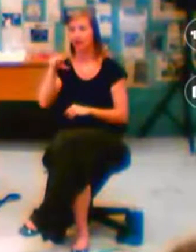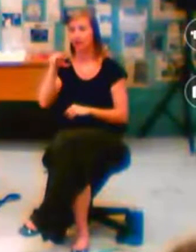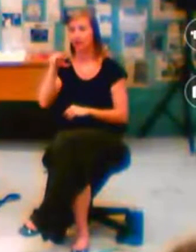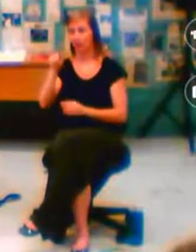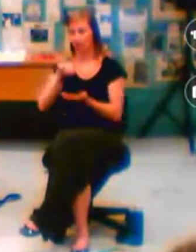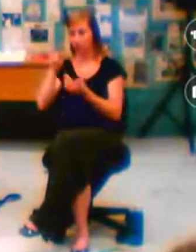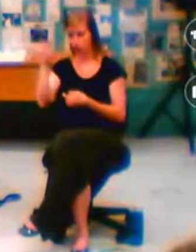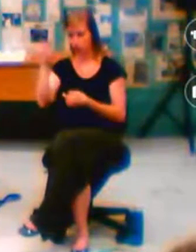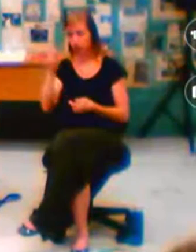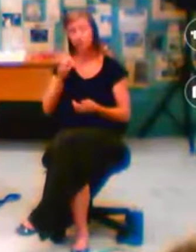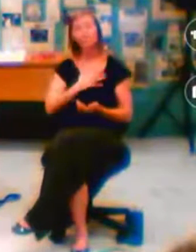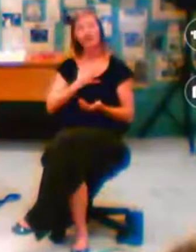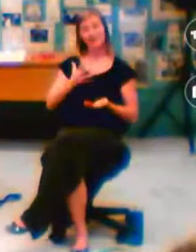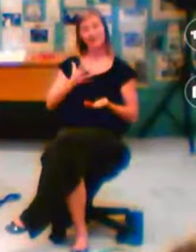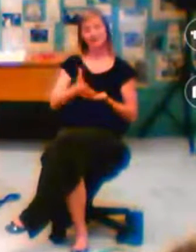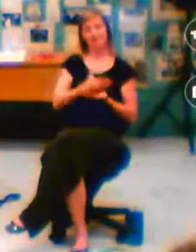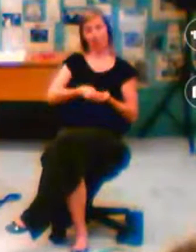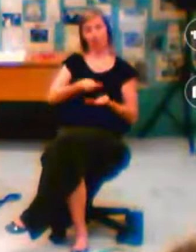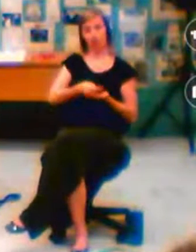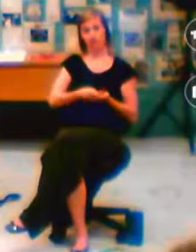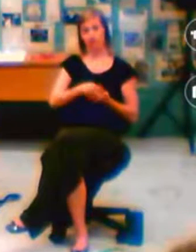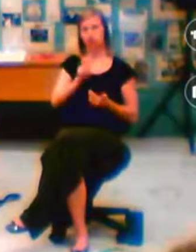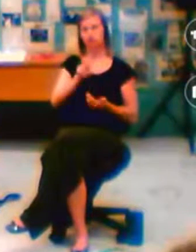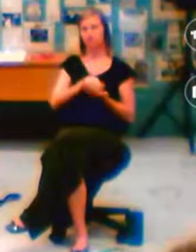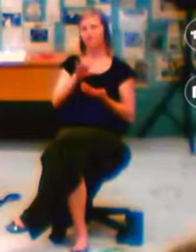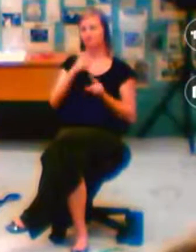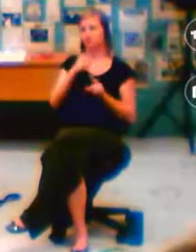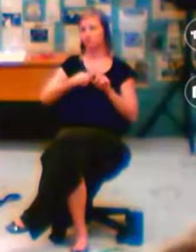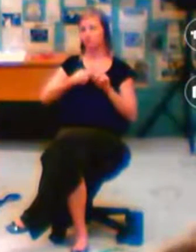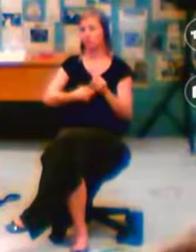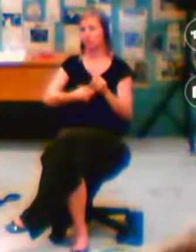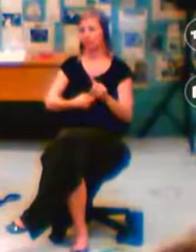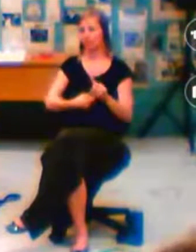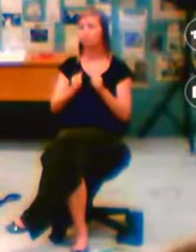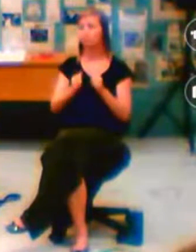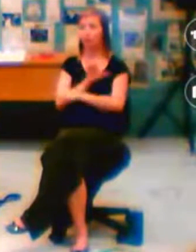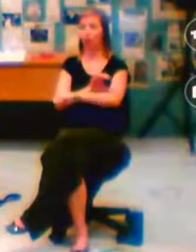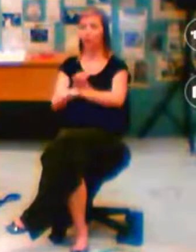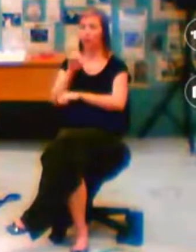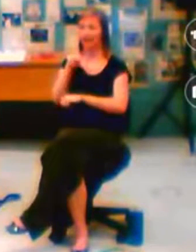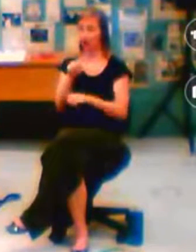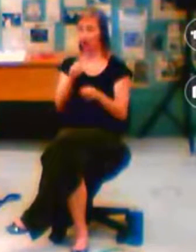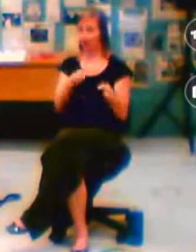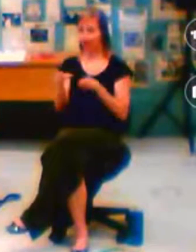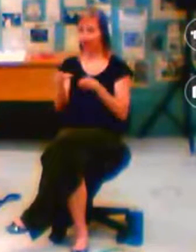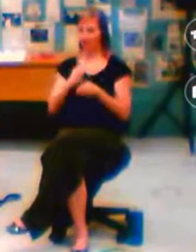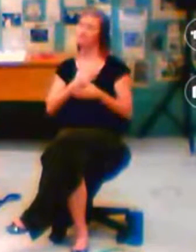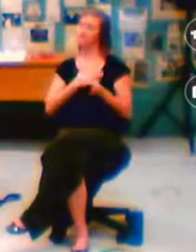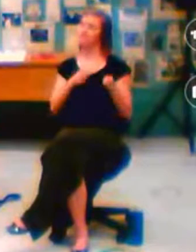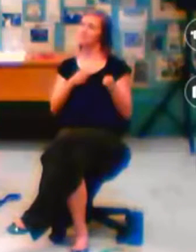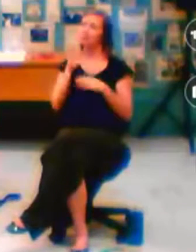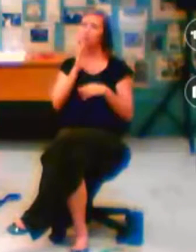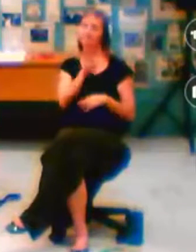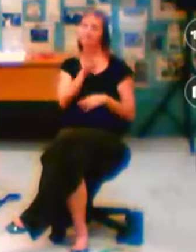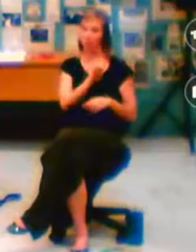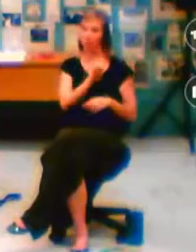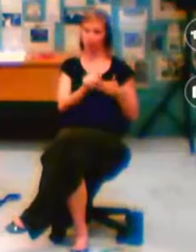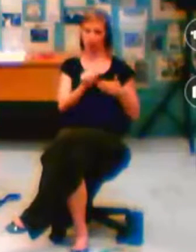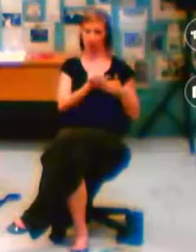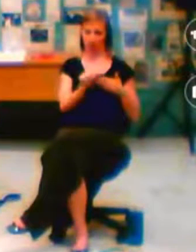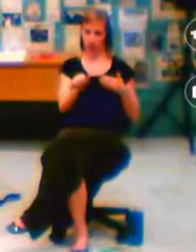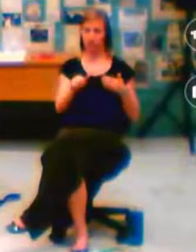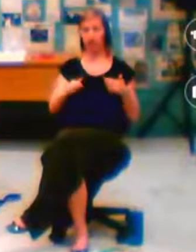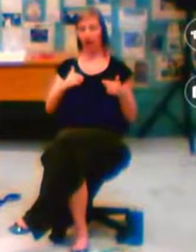costs $1,600 a month. I pay $400, the state pays $1,200, and my salary